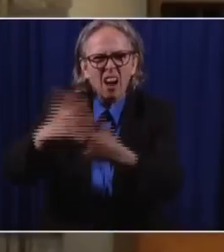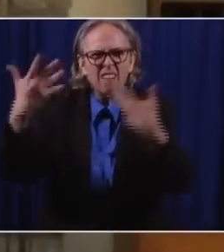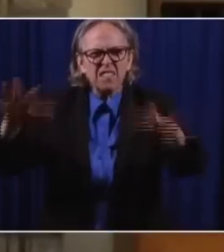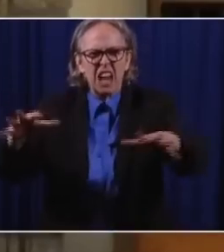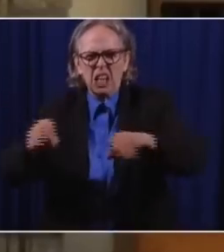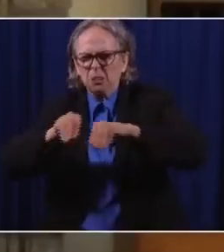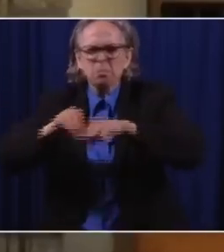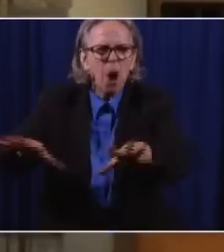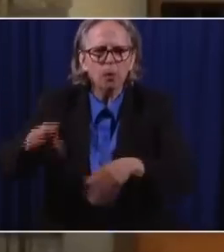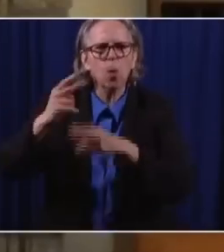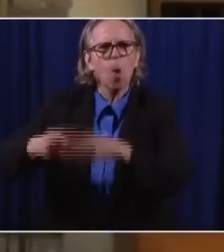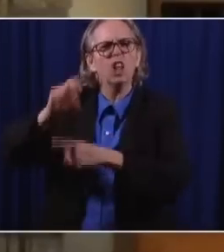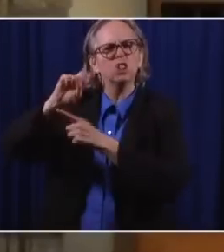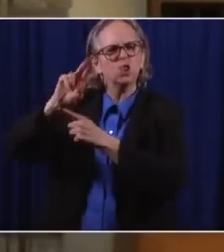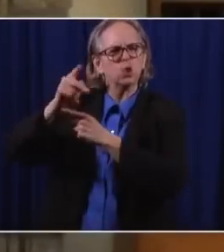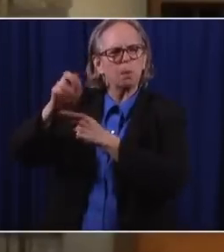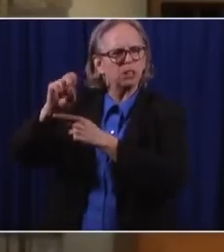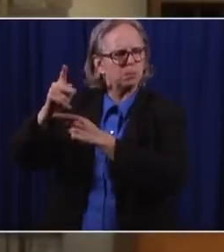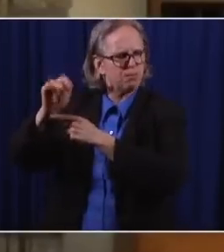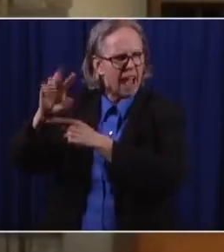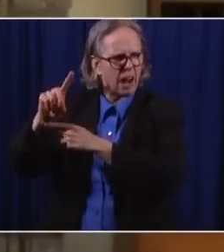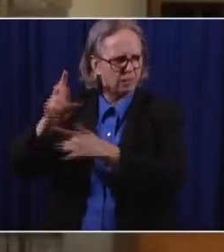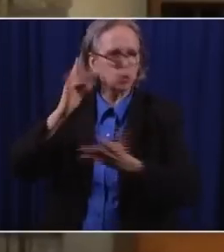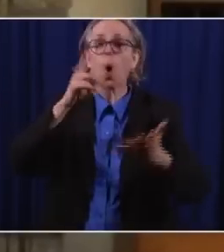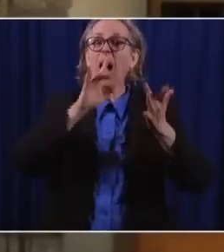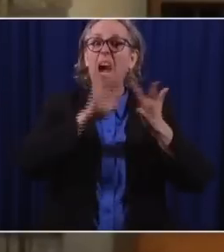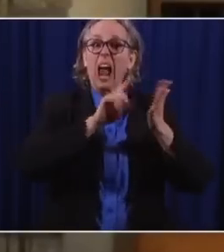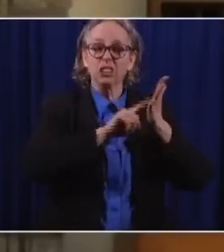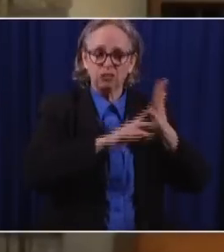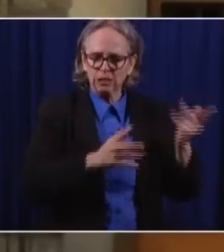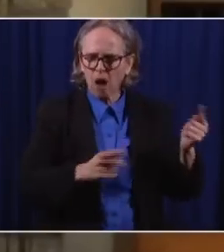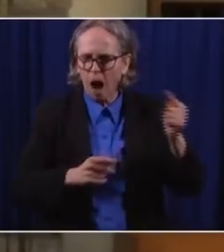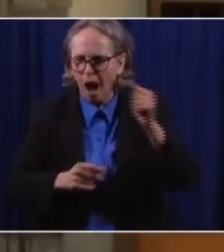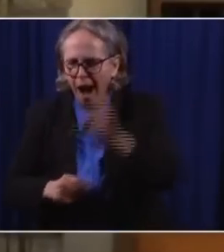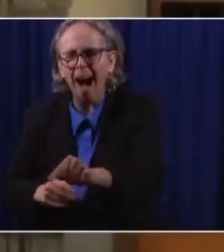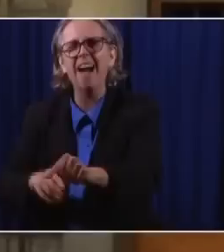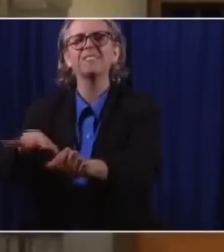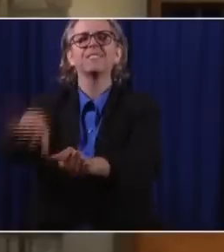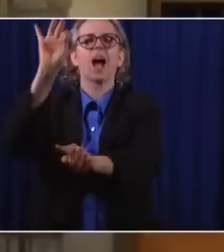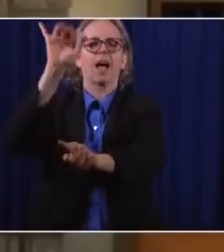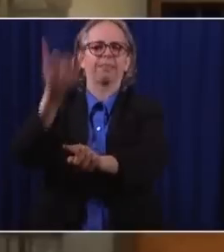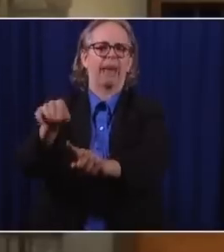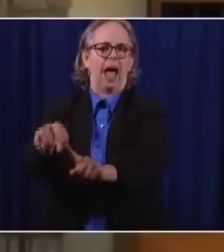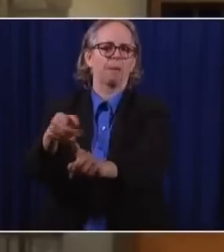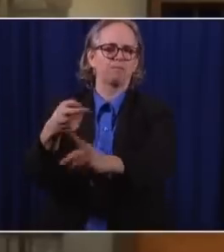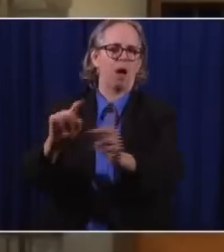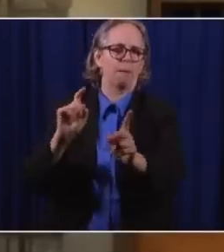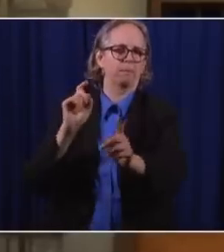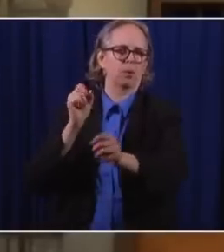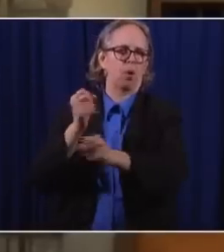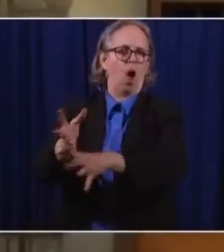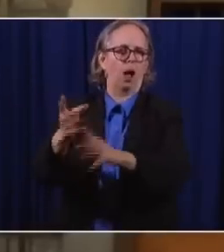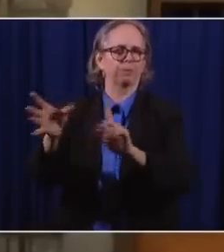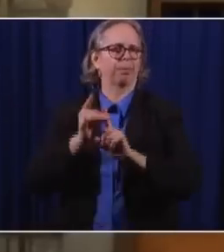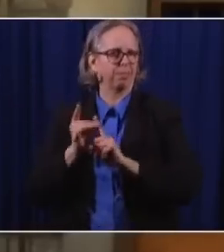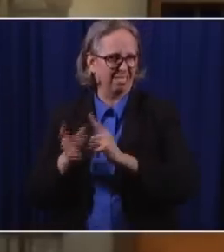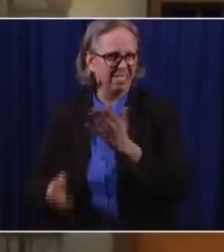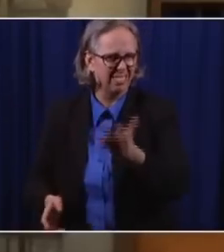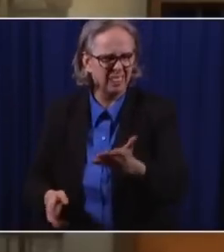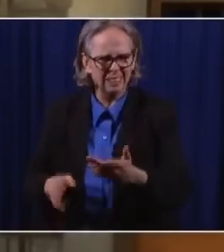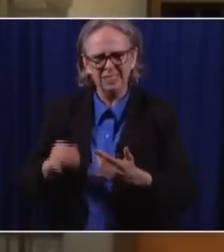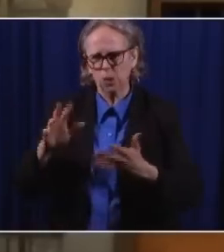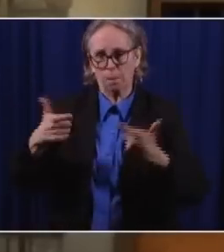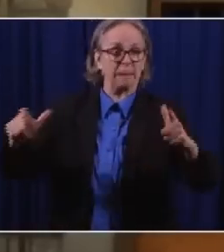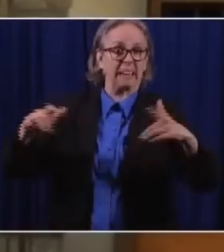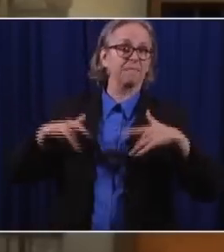do the detective work and go back and see that. And so the big spreaders, sort of by their nature, I guess, have been big events like weddings